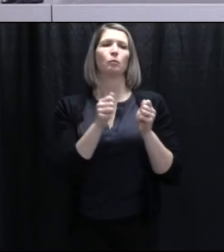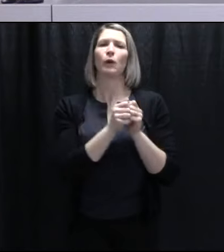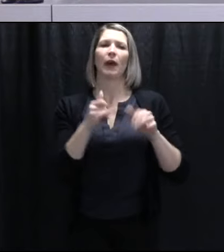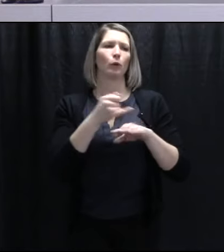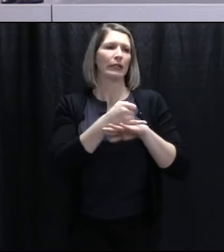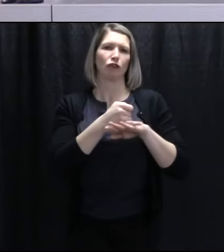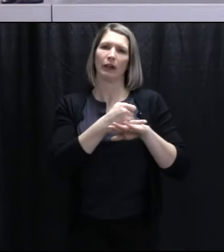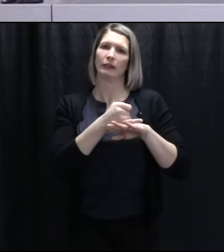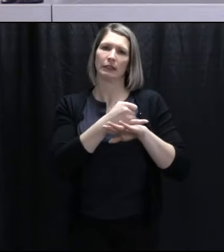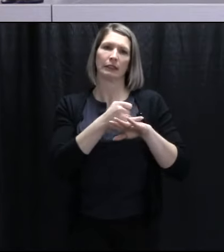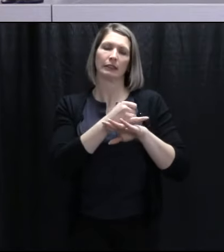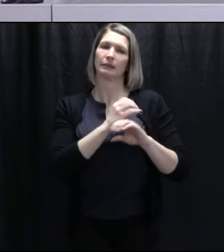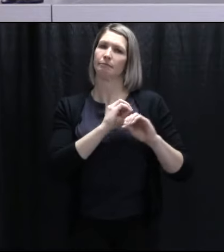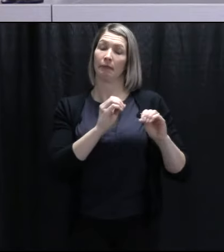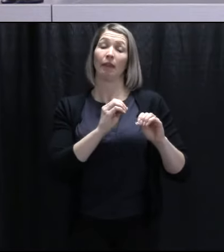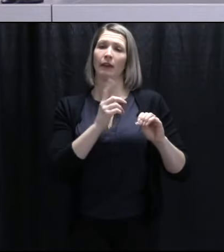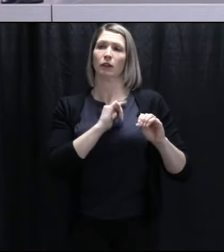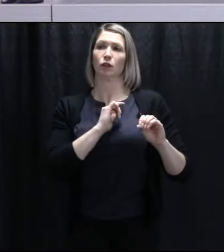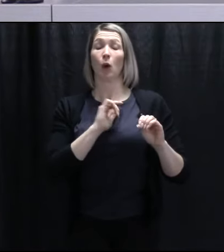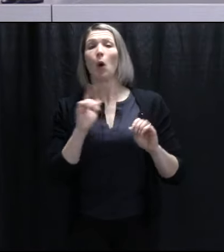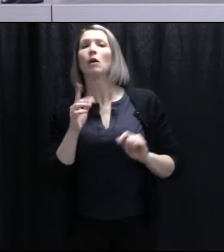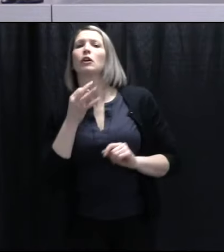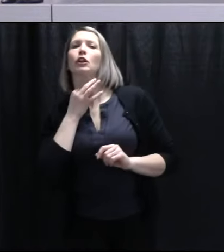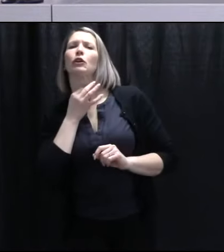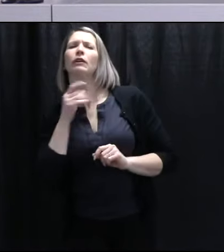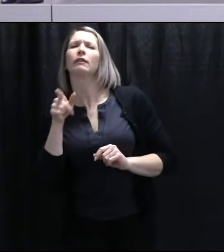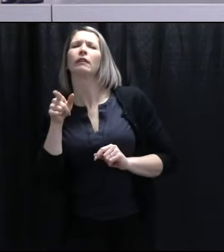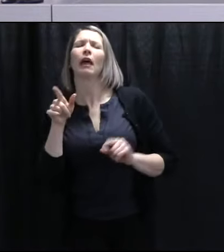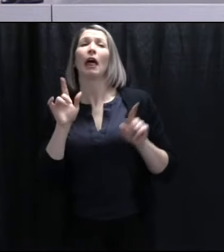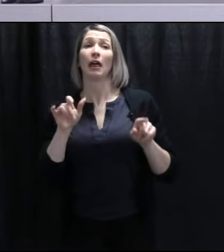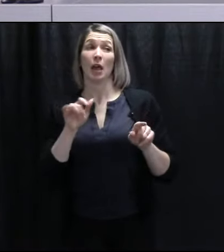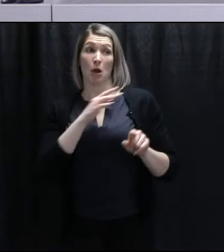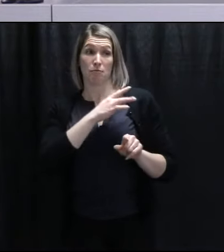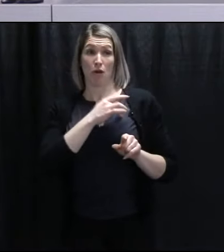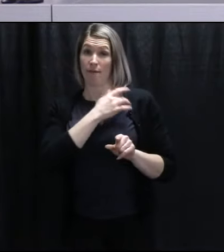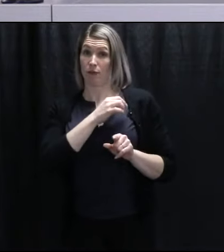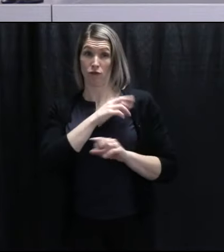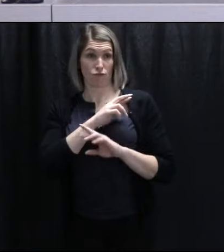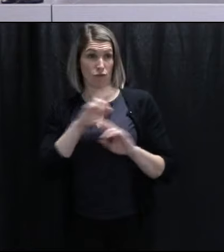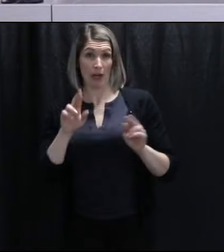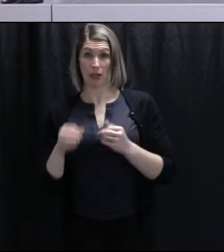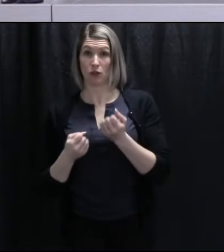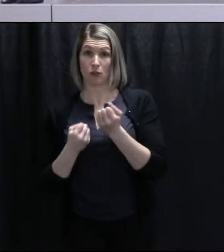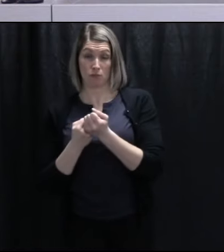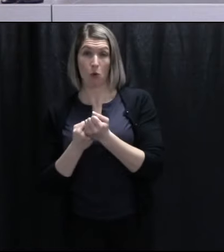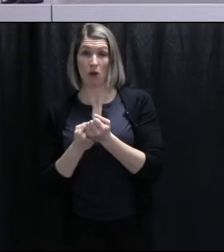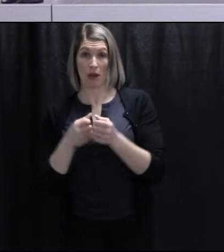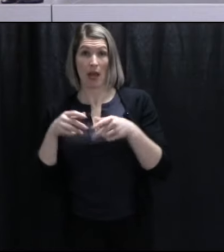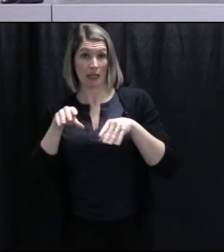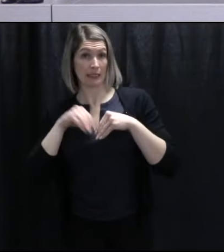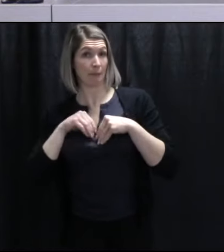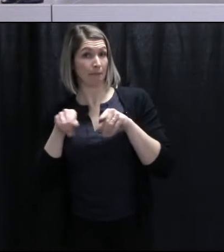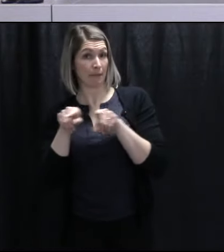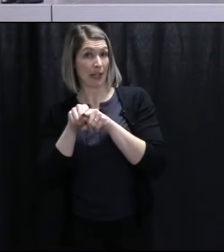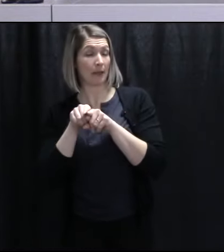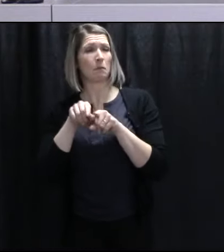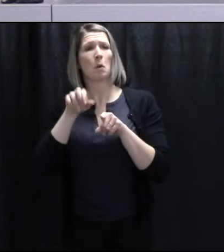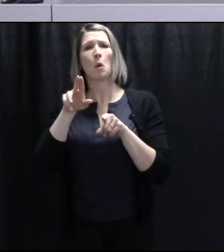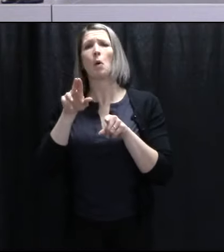currently doing to help business, concretely, and does the province has its hands tied because of the current fiscal situation right